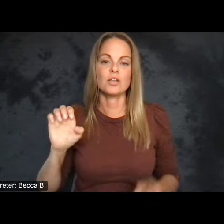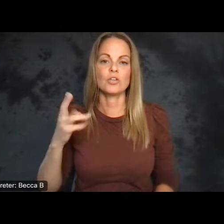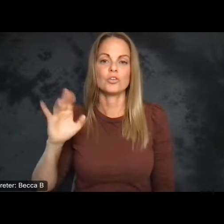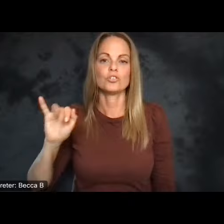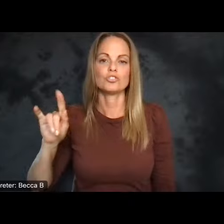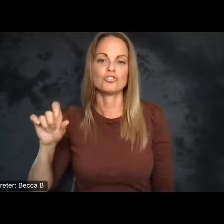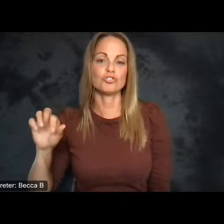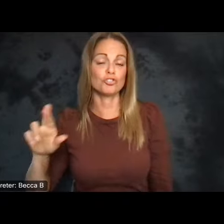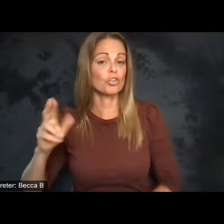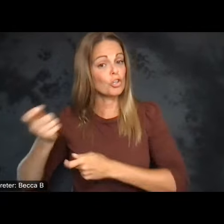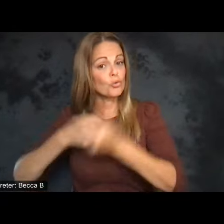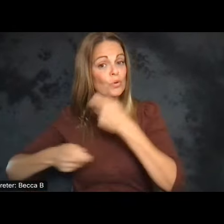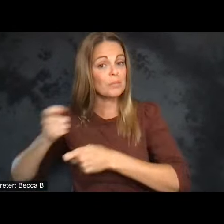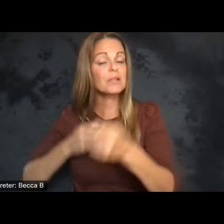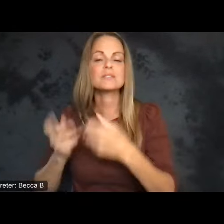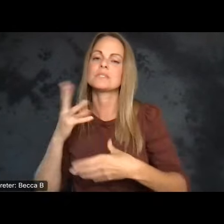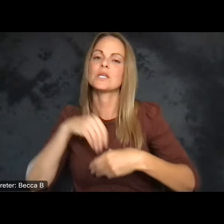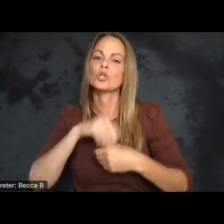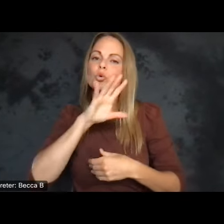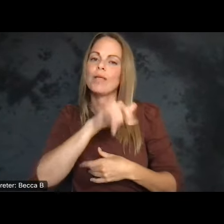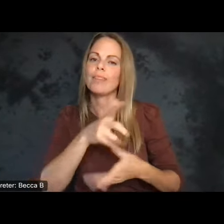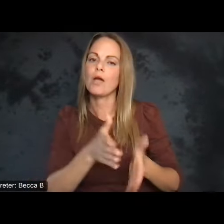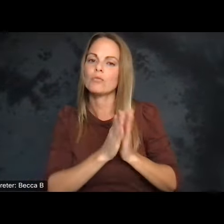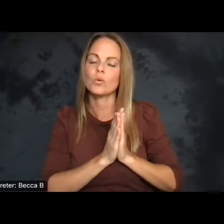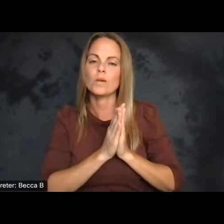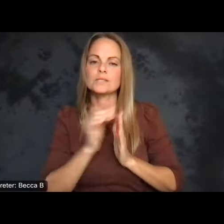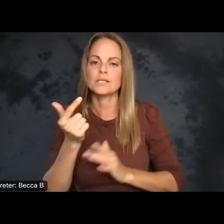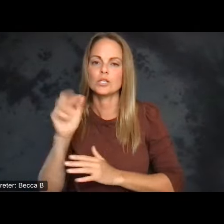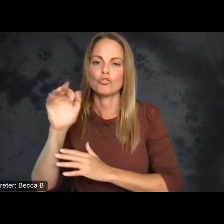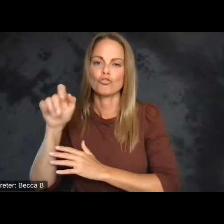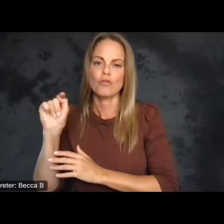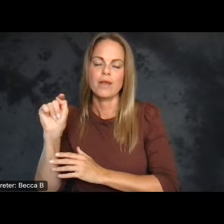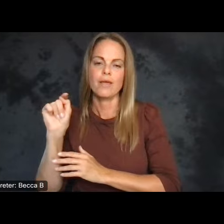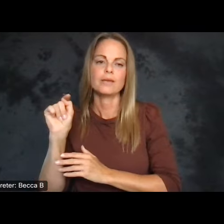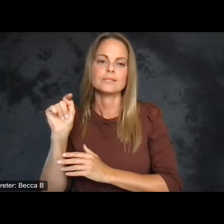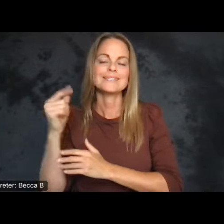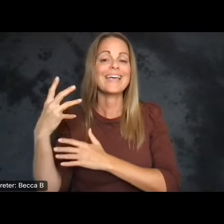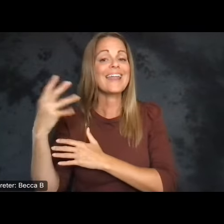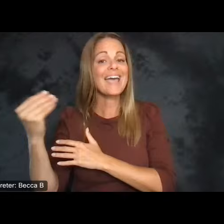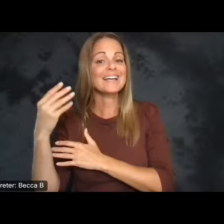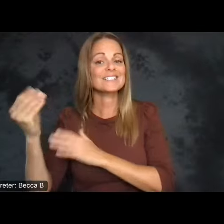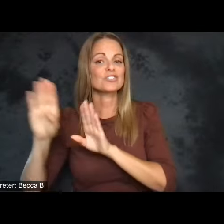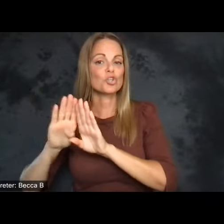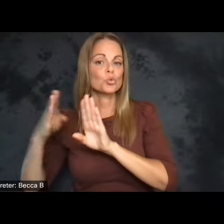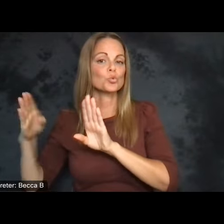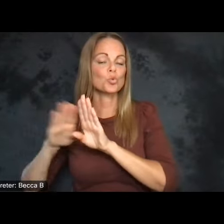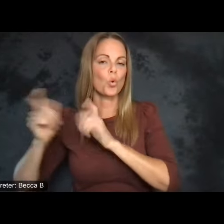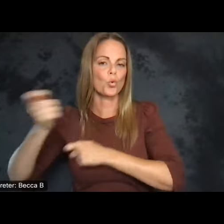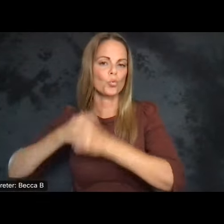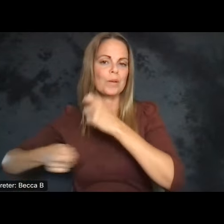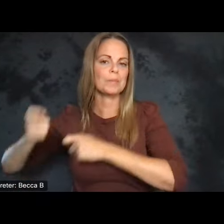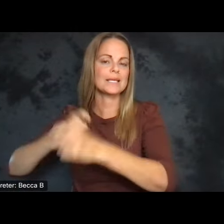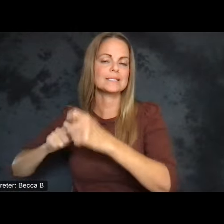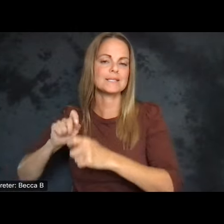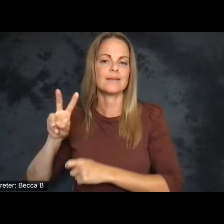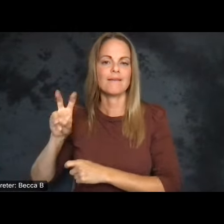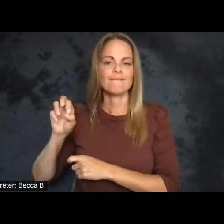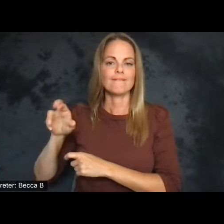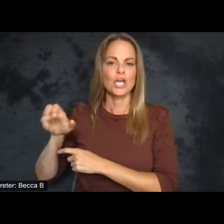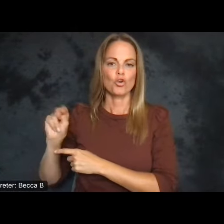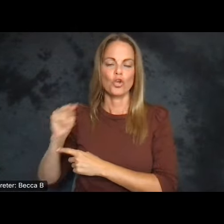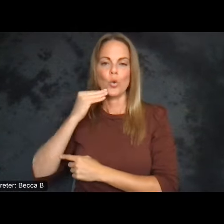also inclusive in that package for requesting that grant, and the exterior door replacement down at the Veterans Home as well, that